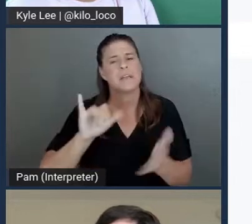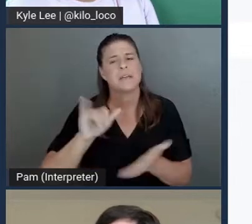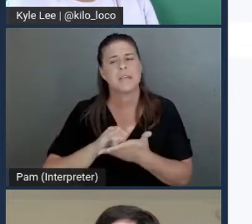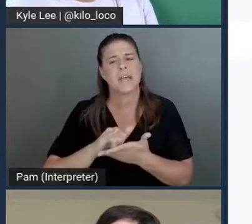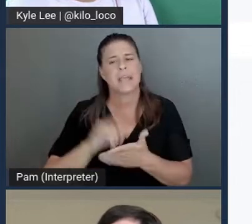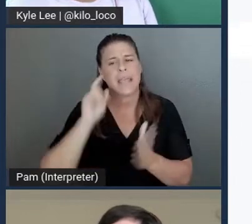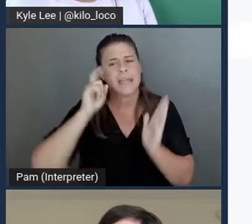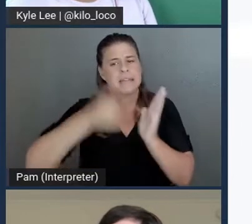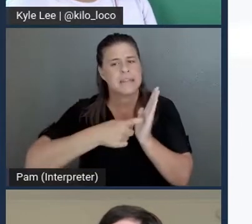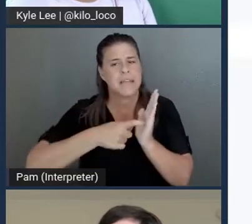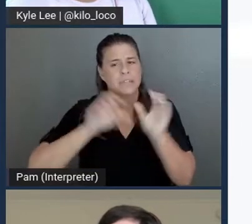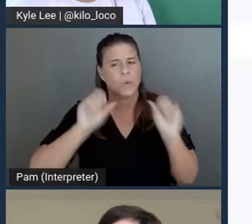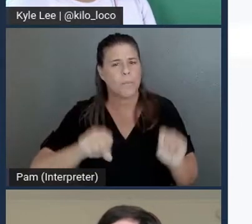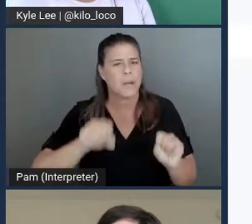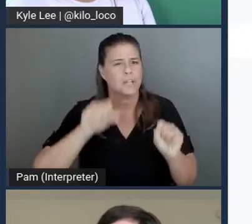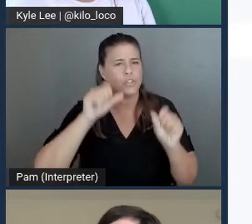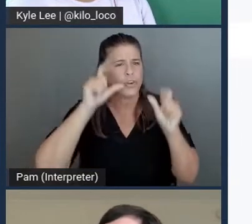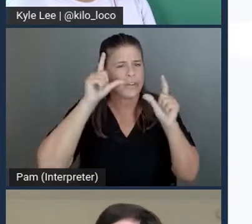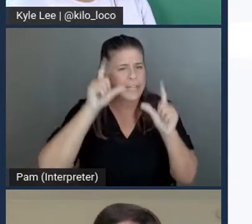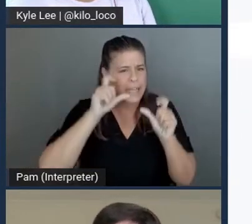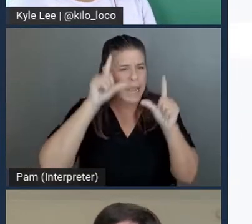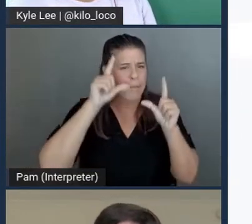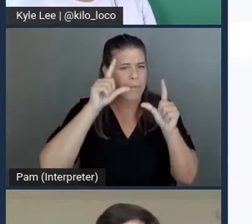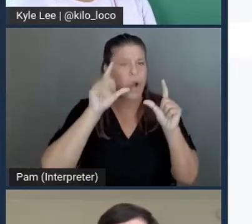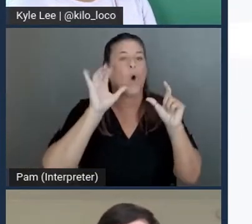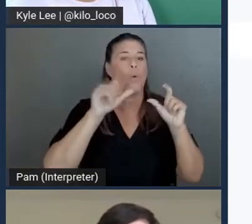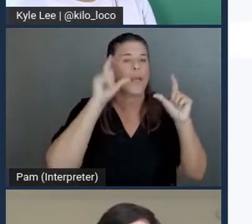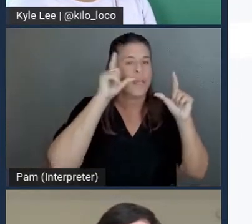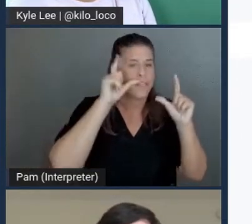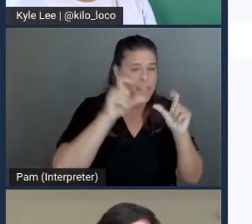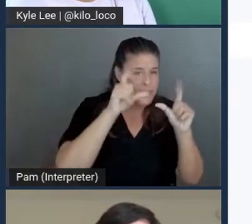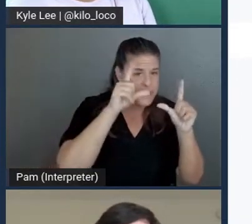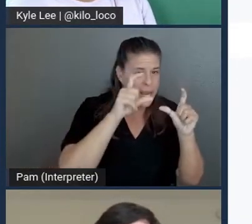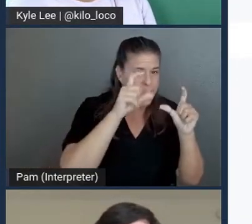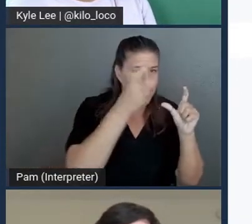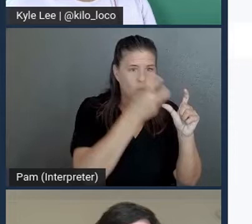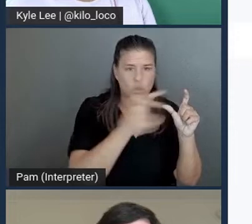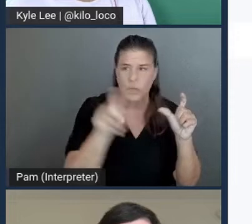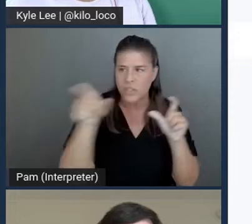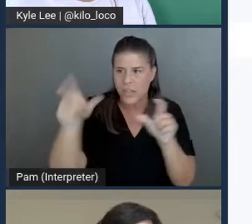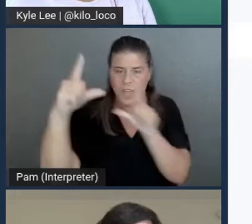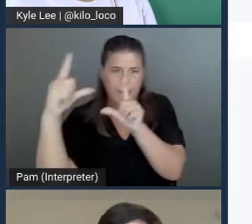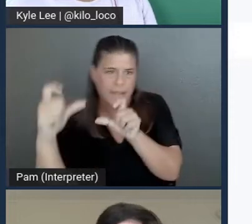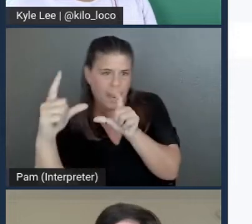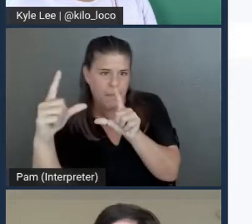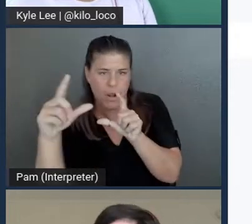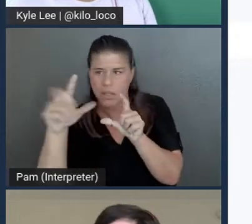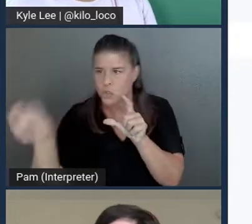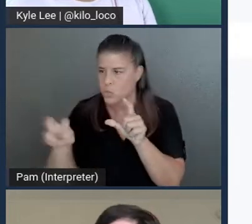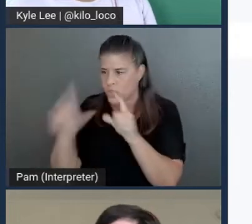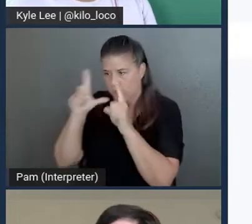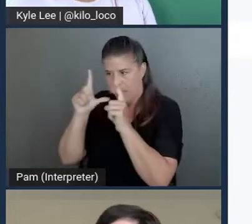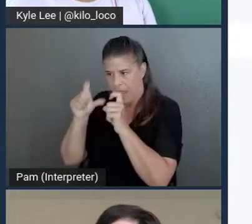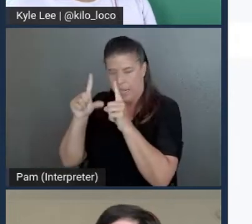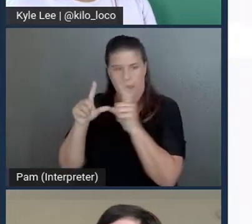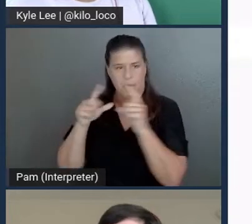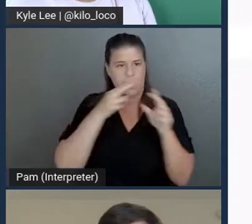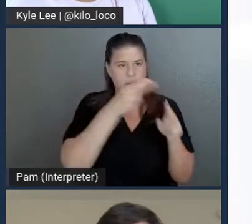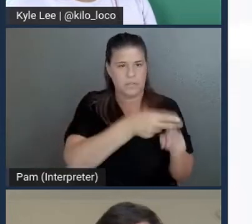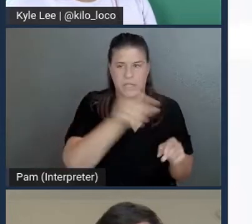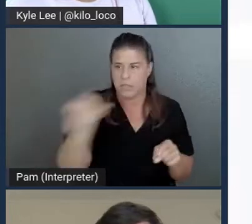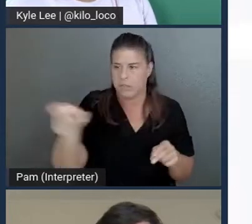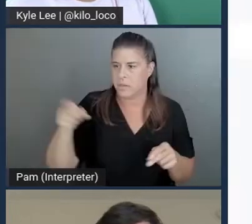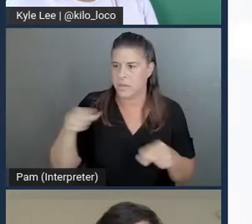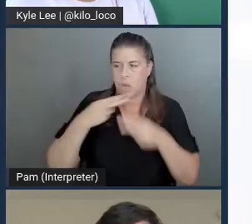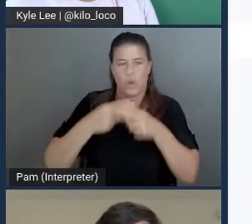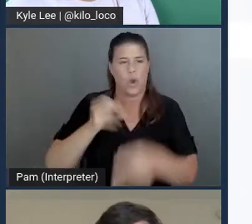detects potentially a camera cut off to a different camera or to a different angle or anything like that, and it treats that as a shot, and it gives us